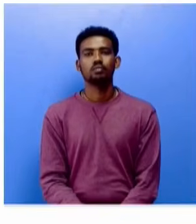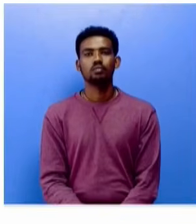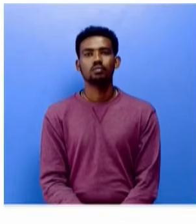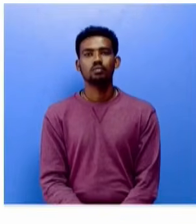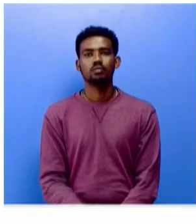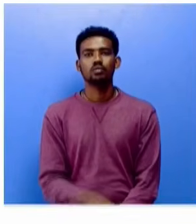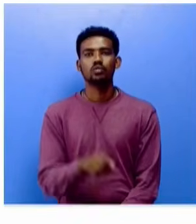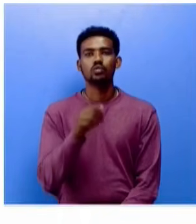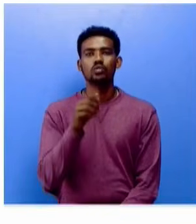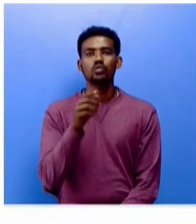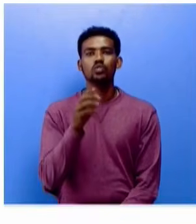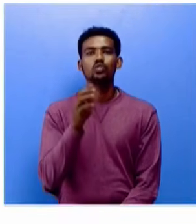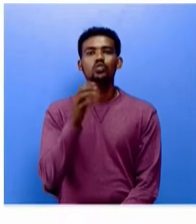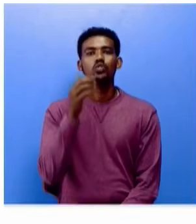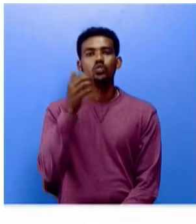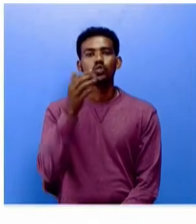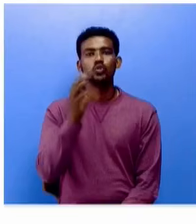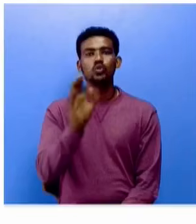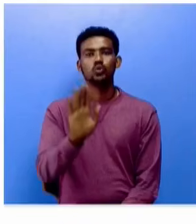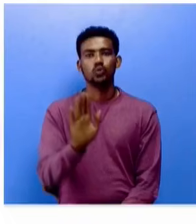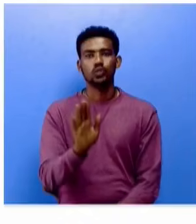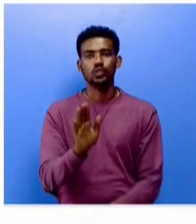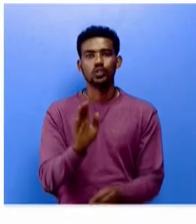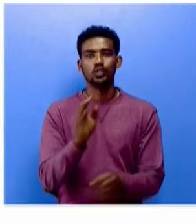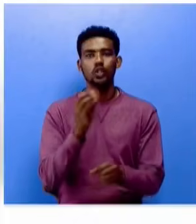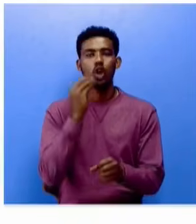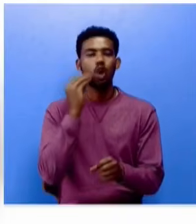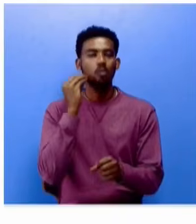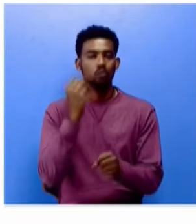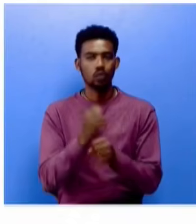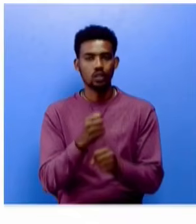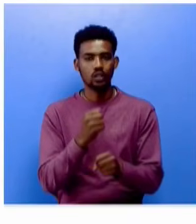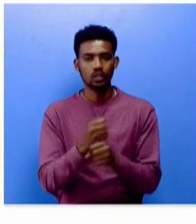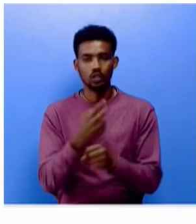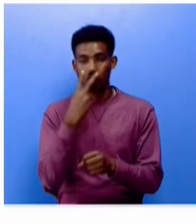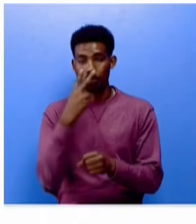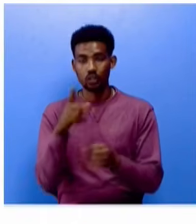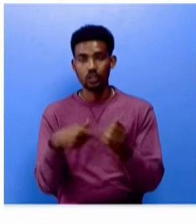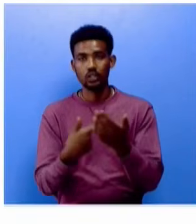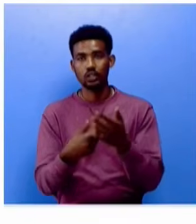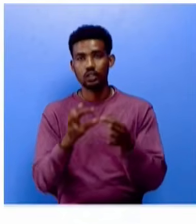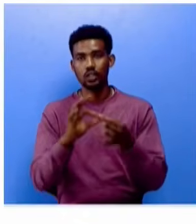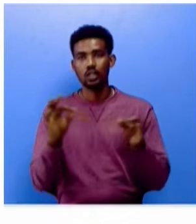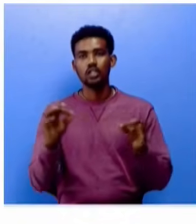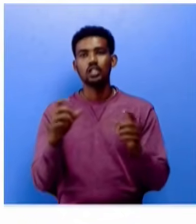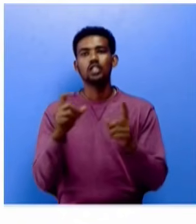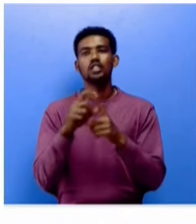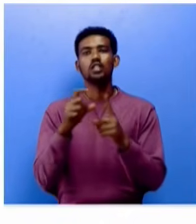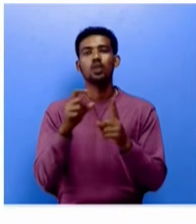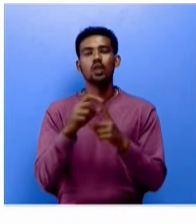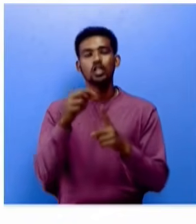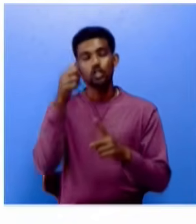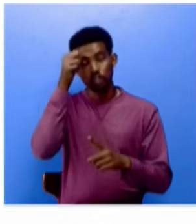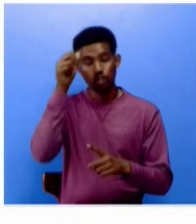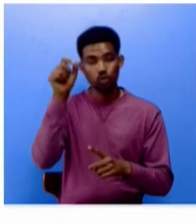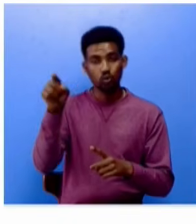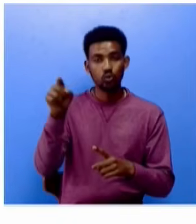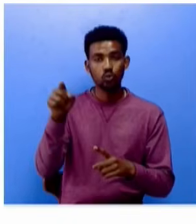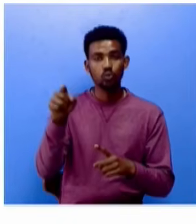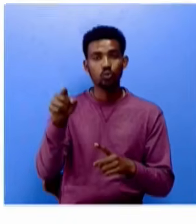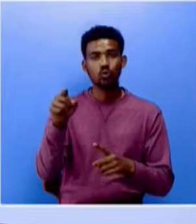Your homework. Look, in this sentence, the word should is